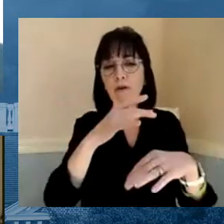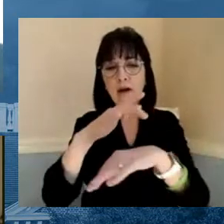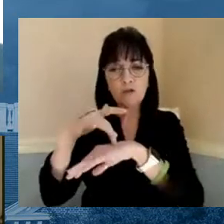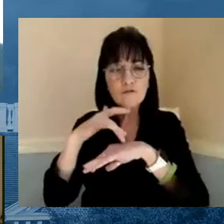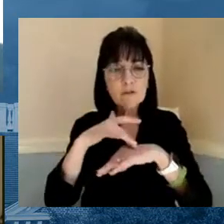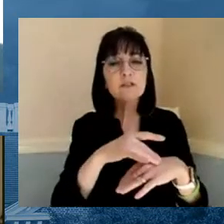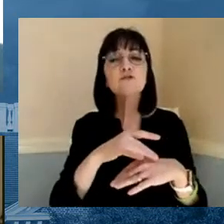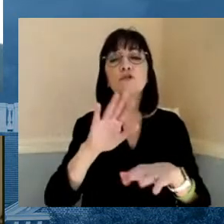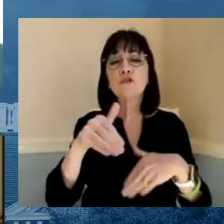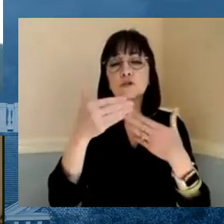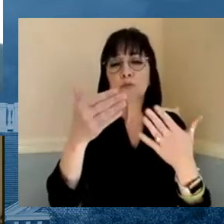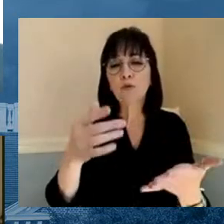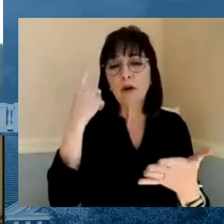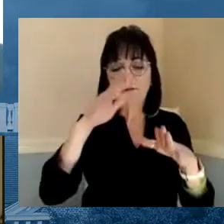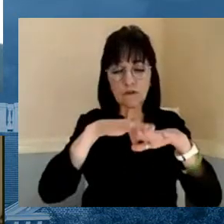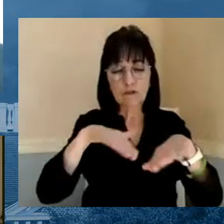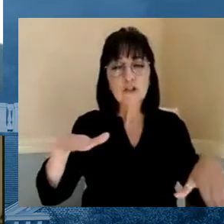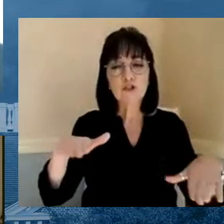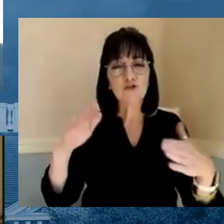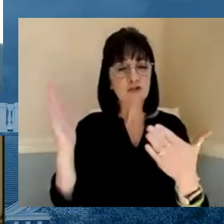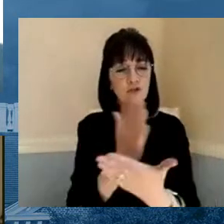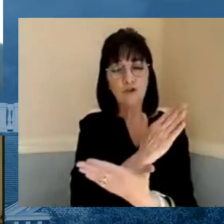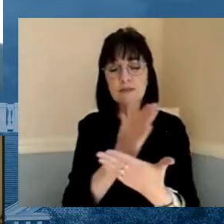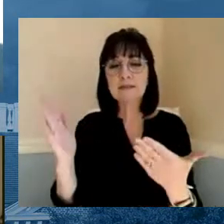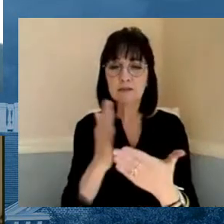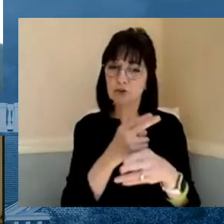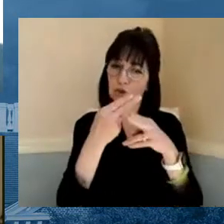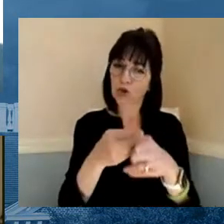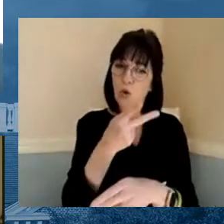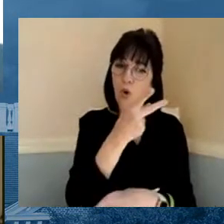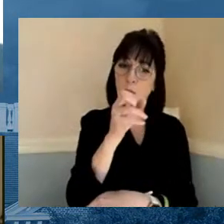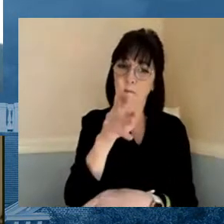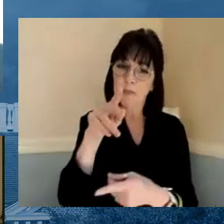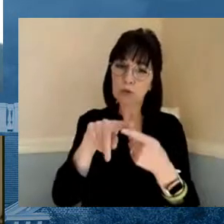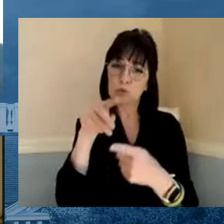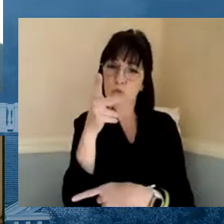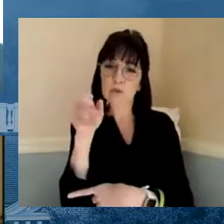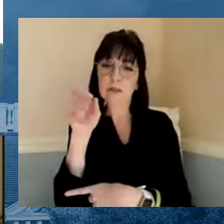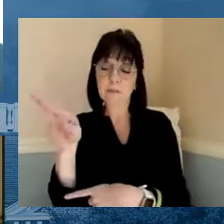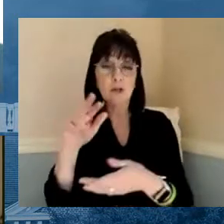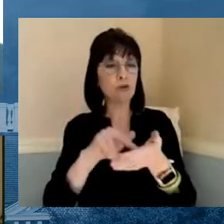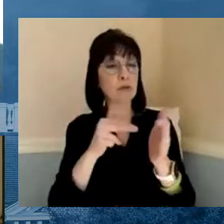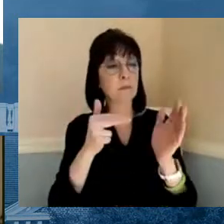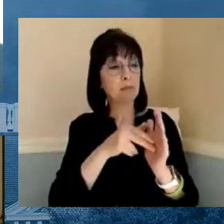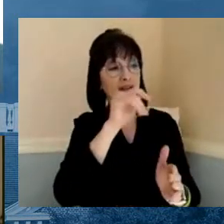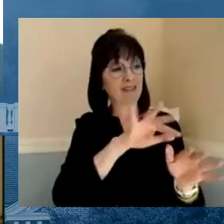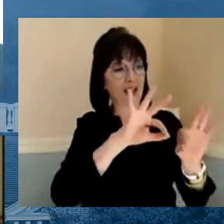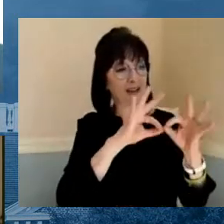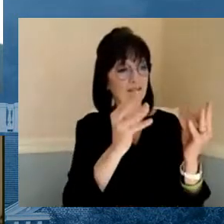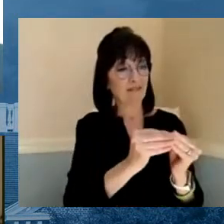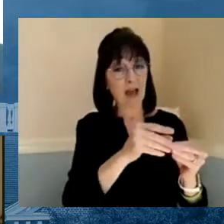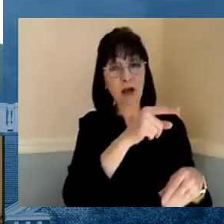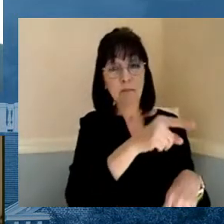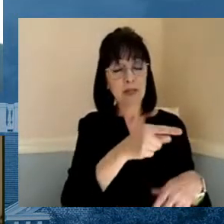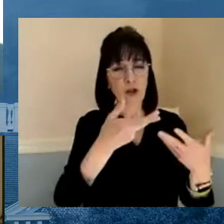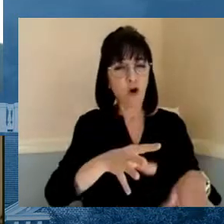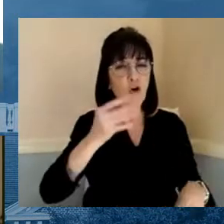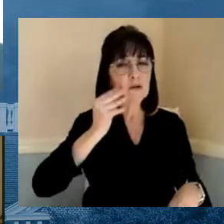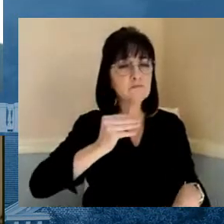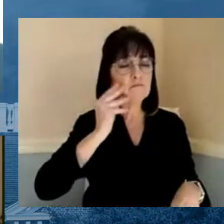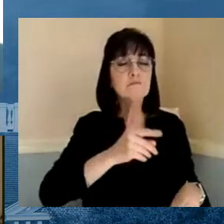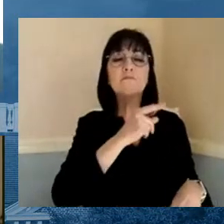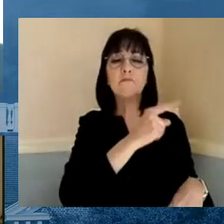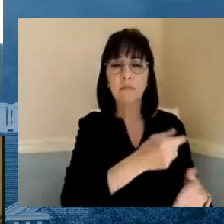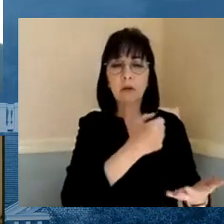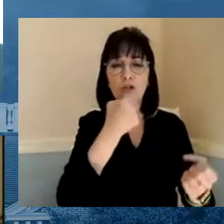spectrum. They're there. It's peer-to-peer. It's a family supporting another family. I like to think of Delaware as a small state,